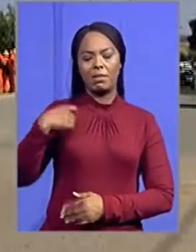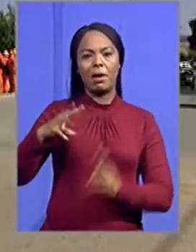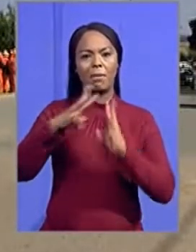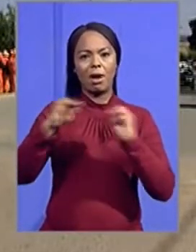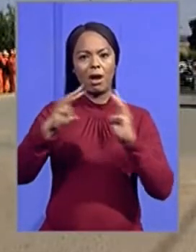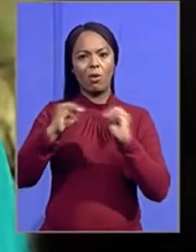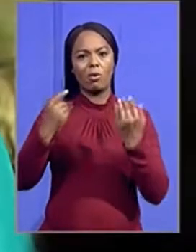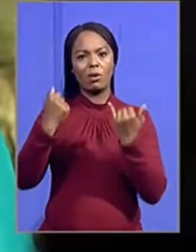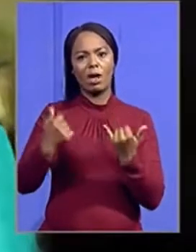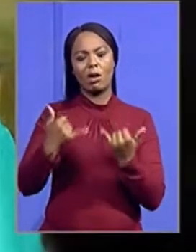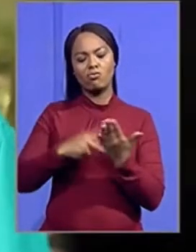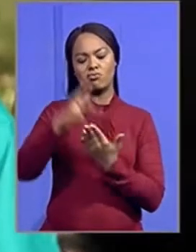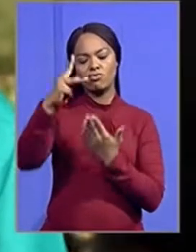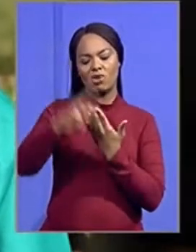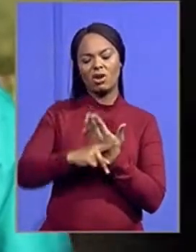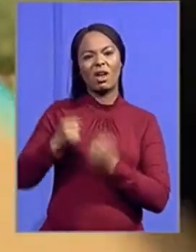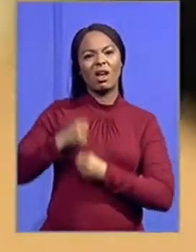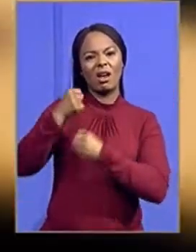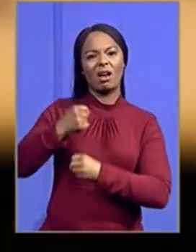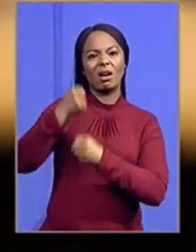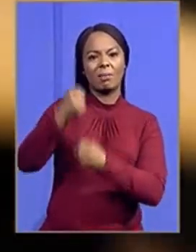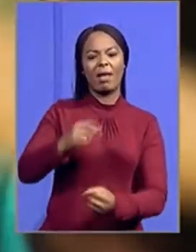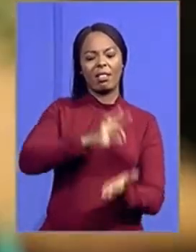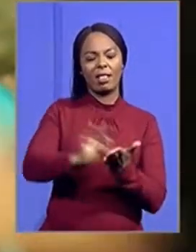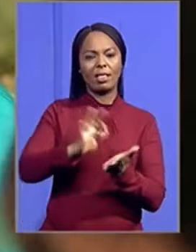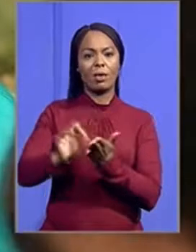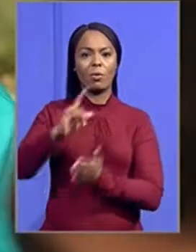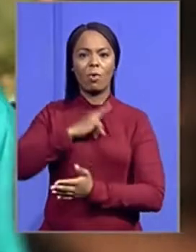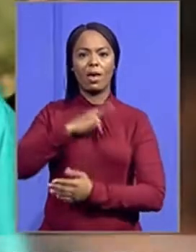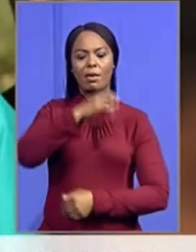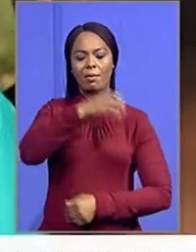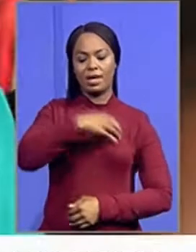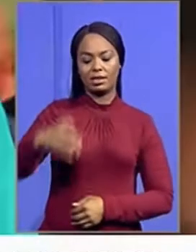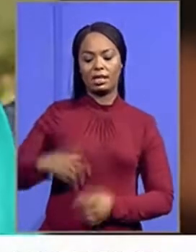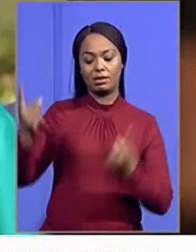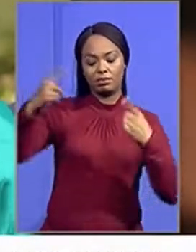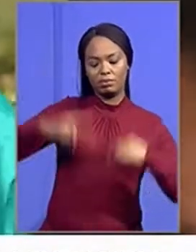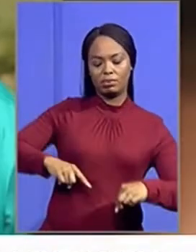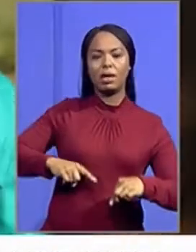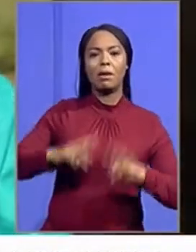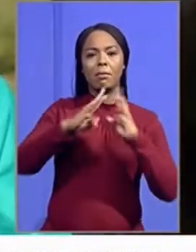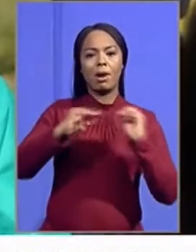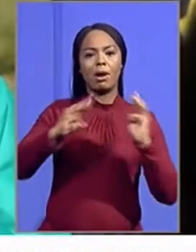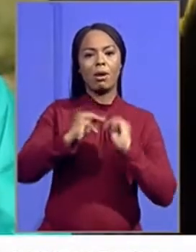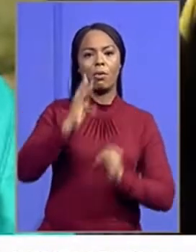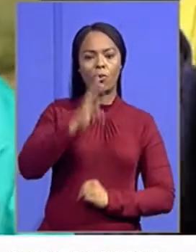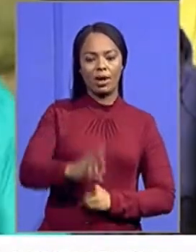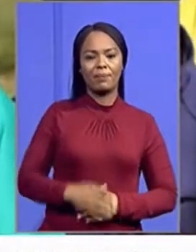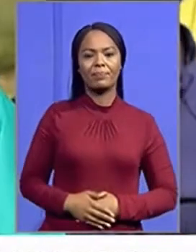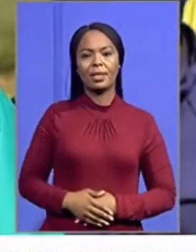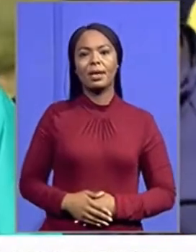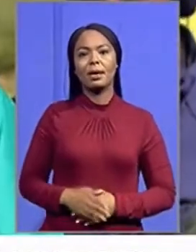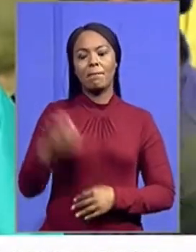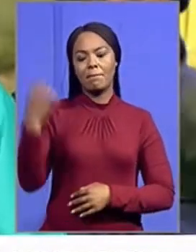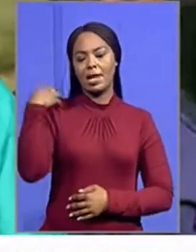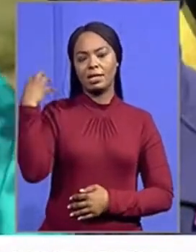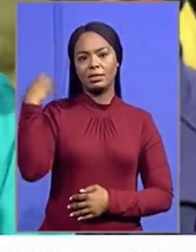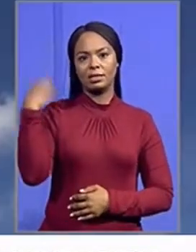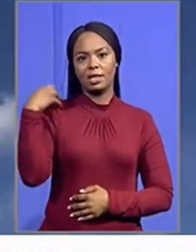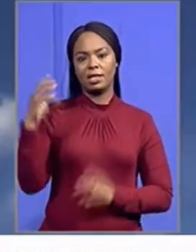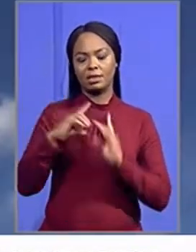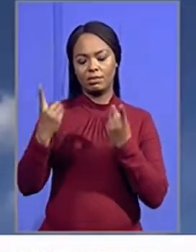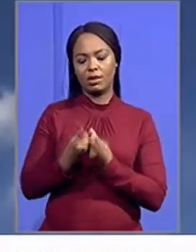la go phepafatsa pele ga kopano kgolo ya moporesidente. Tona ya merero ya dikgwetlho le tikologo Barbra Creecy ga mmogo le motlatsi wa